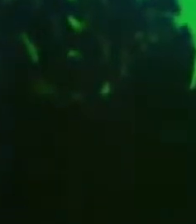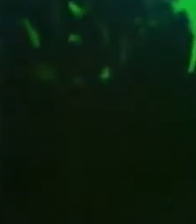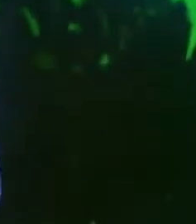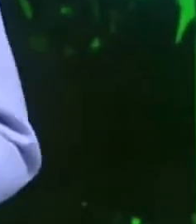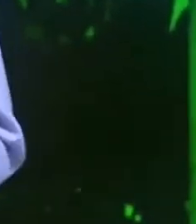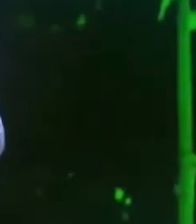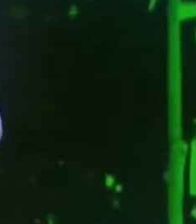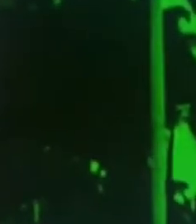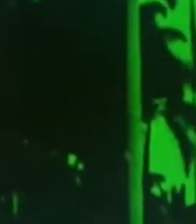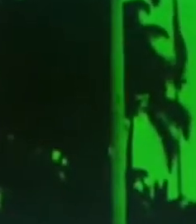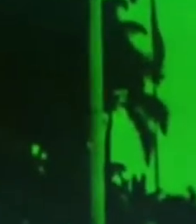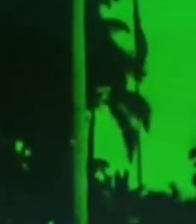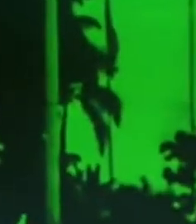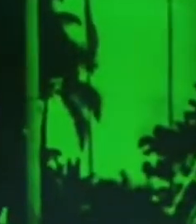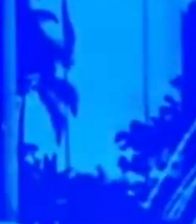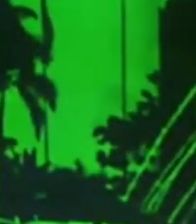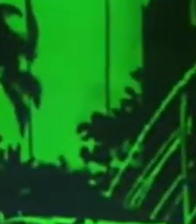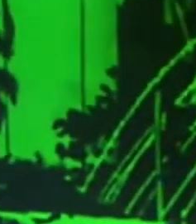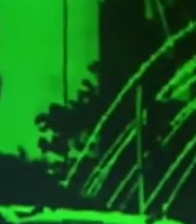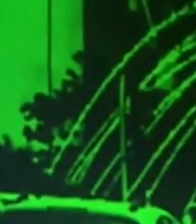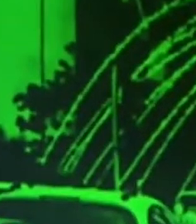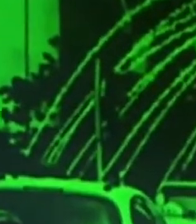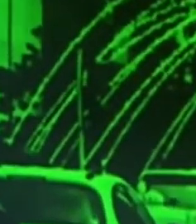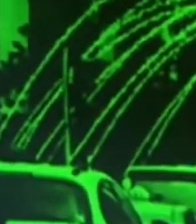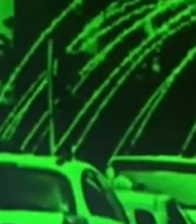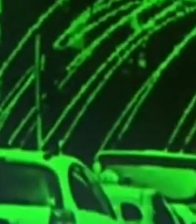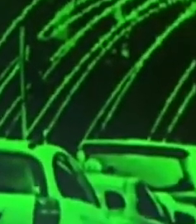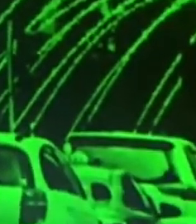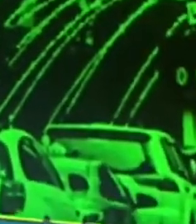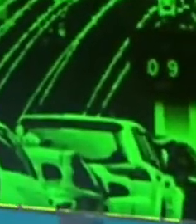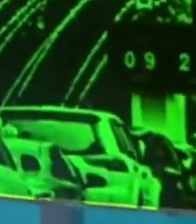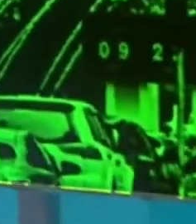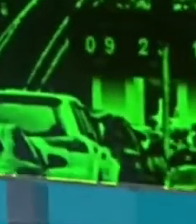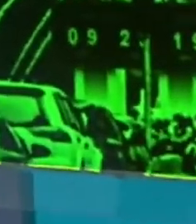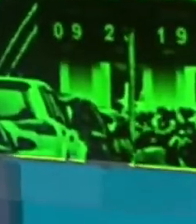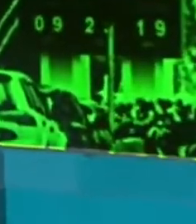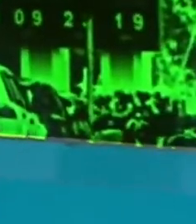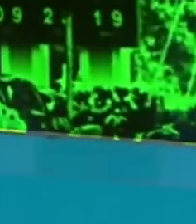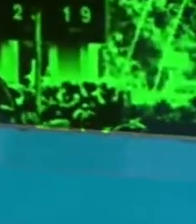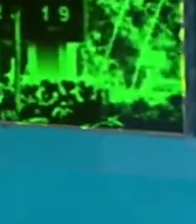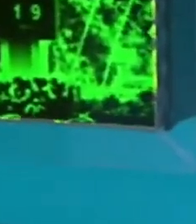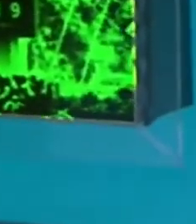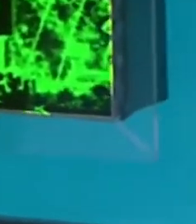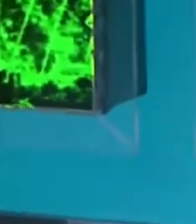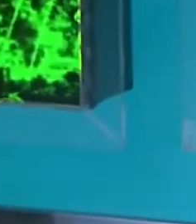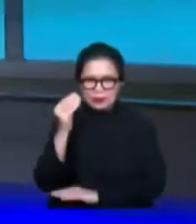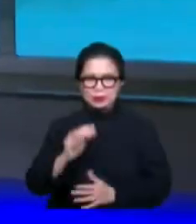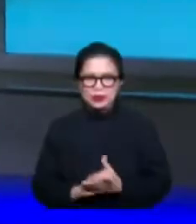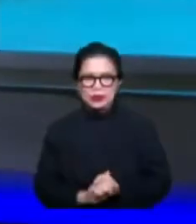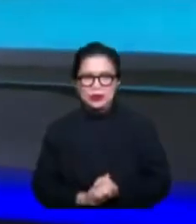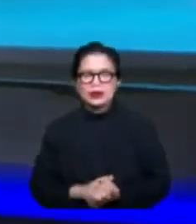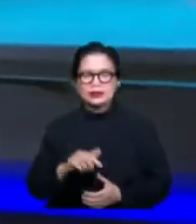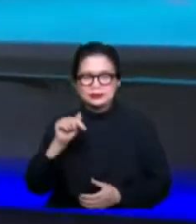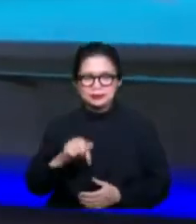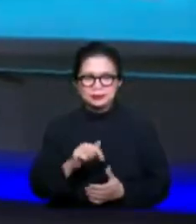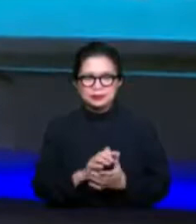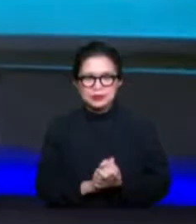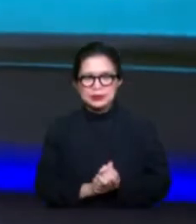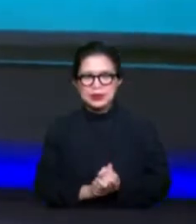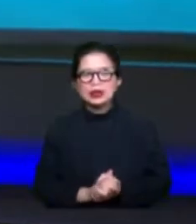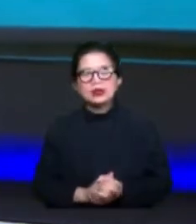morning everyone and welcome to the third day of Festival Kolaborasi Jakarta. I'm Nasruddin. I'll be guiding you through conducted by